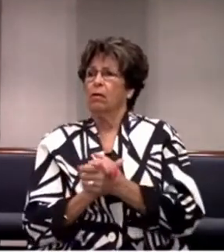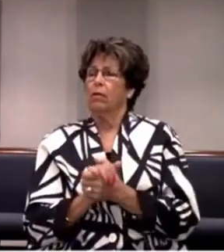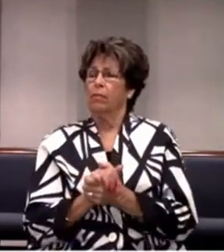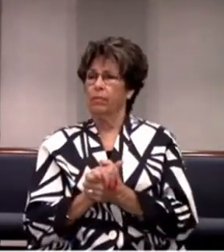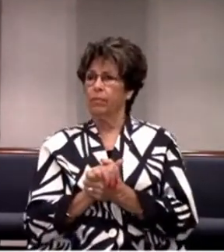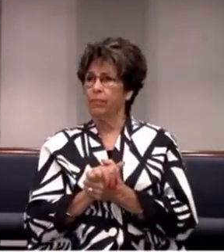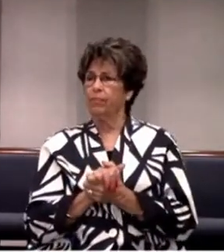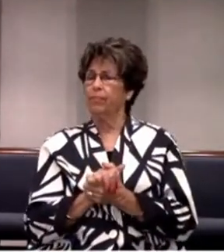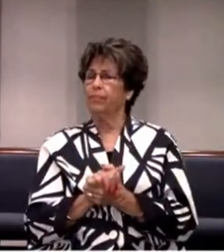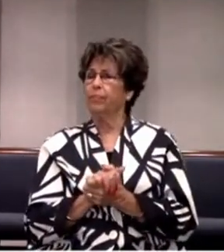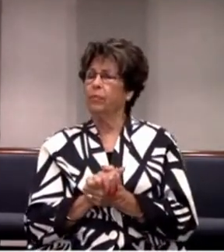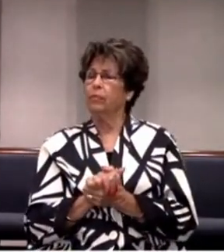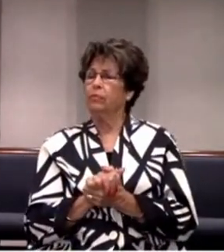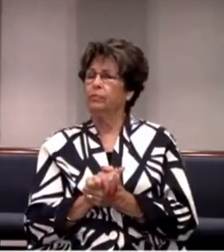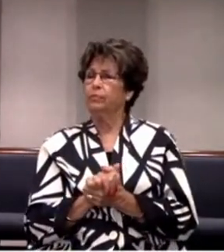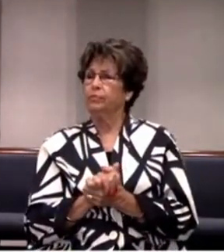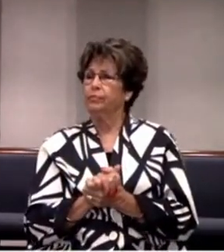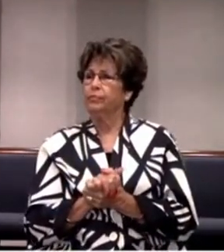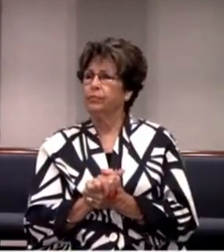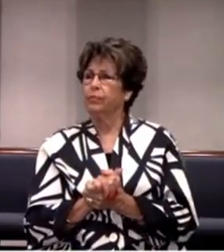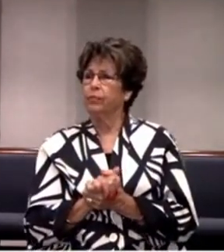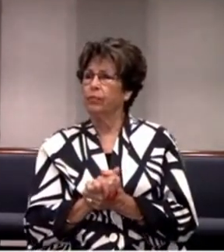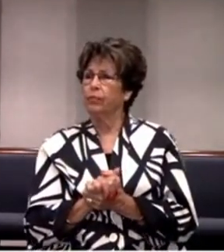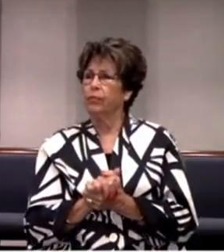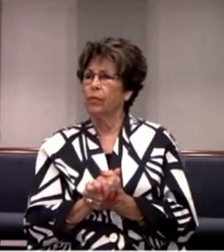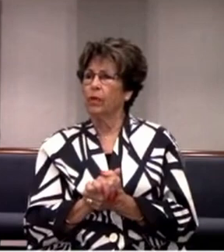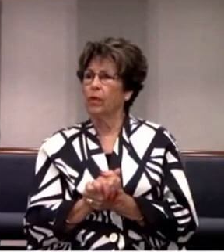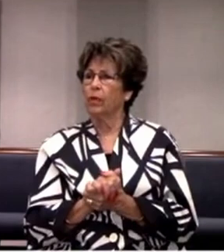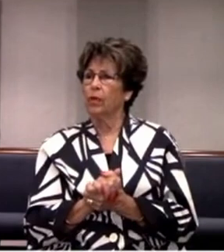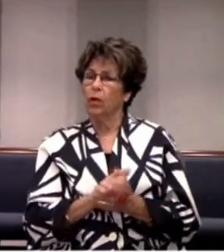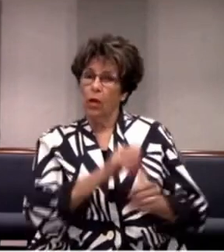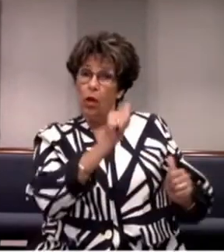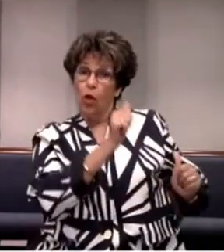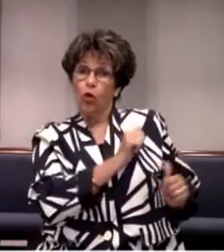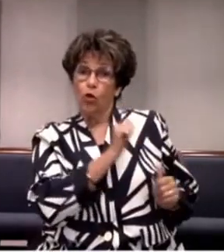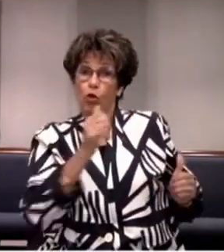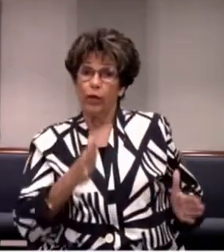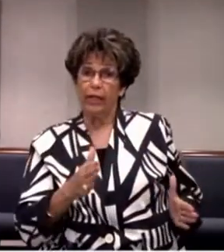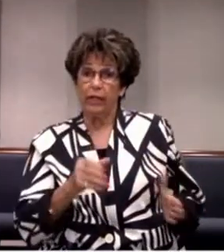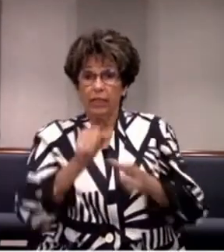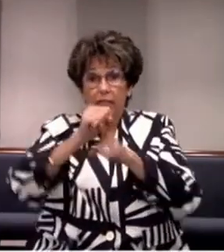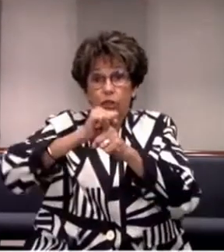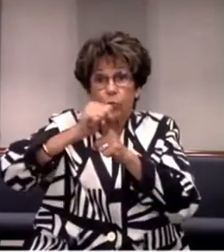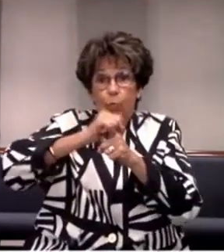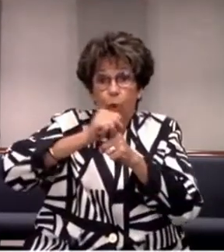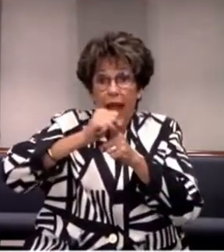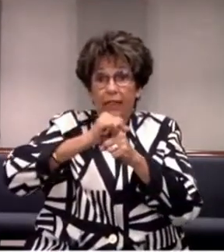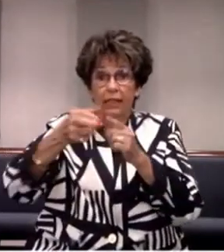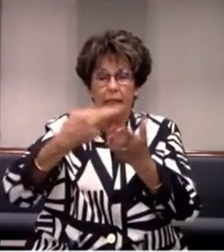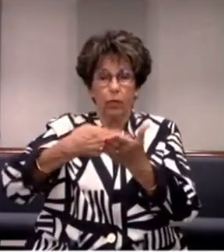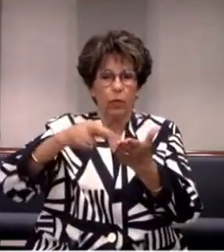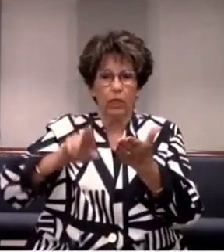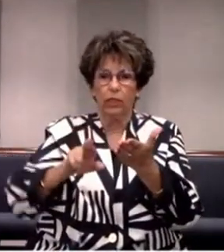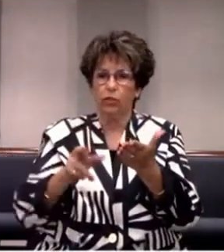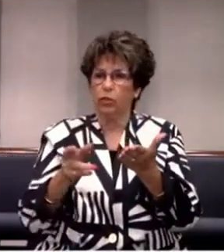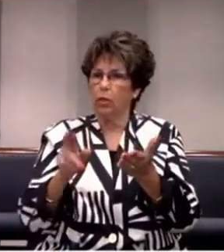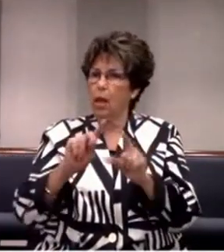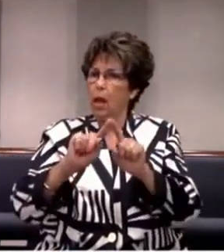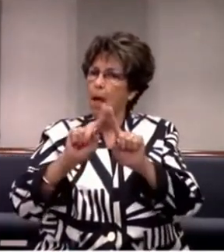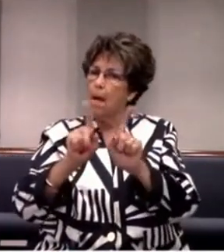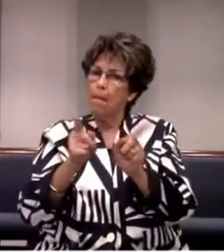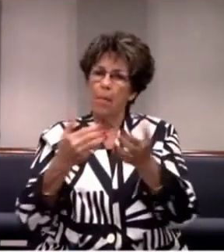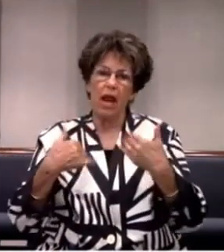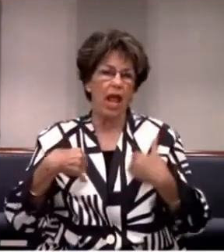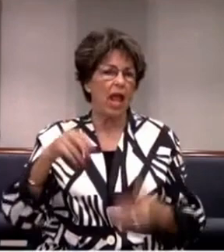who is practicing religion, but he has no relationship with God. He's not